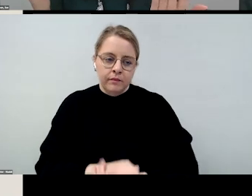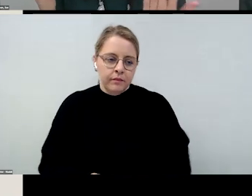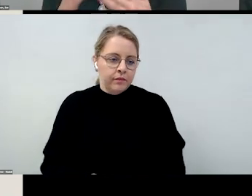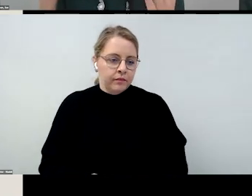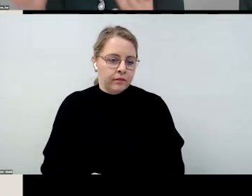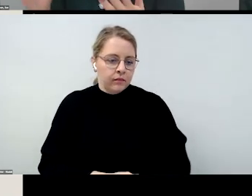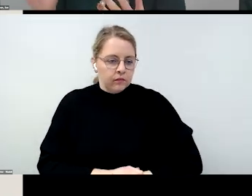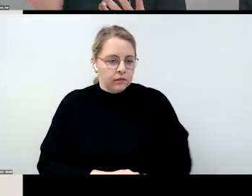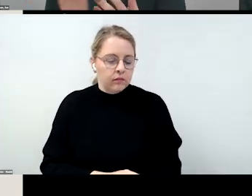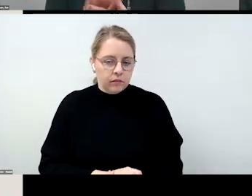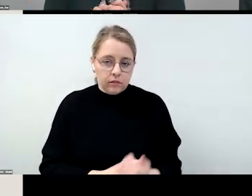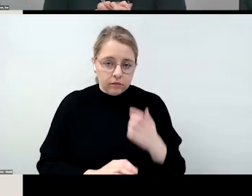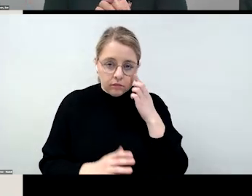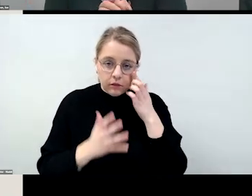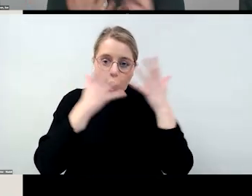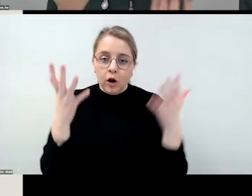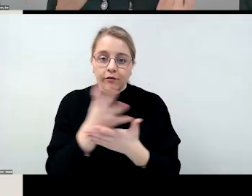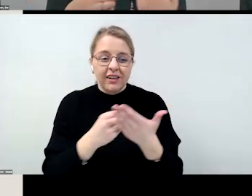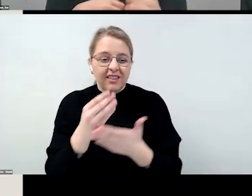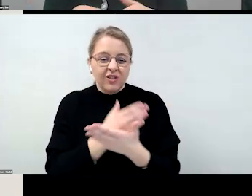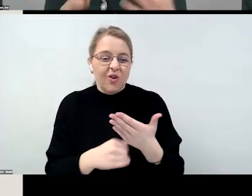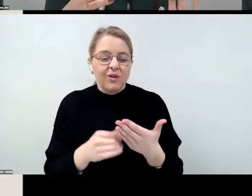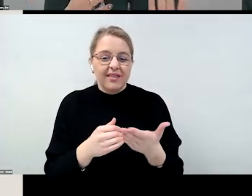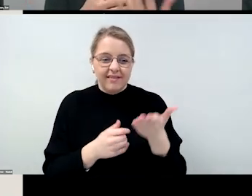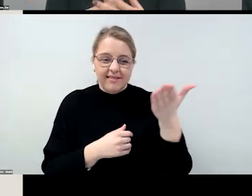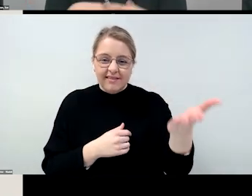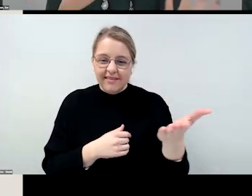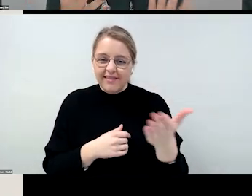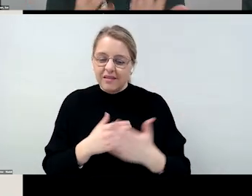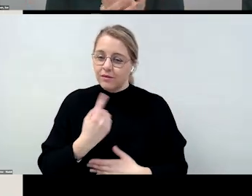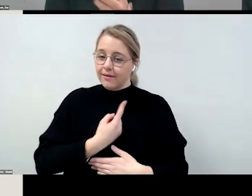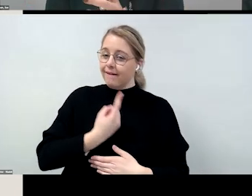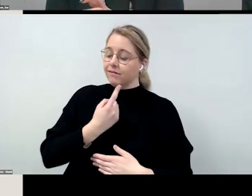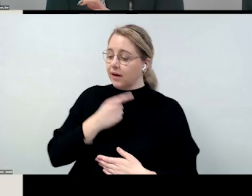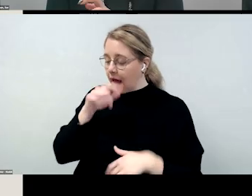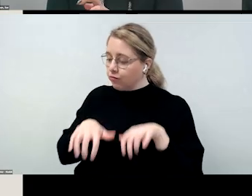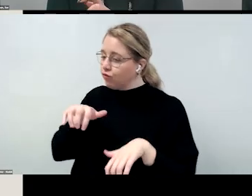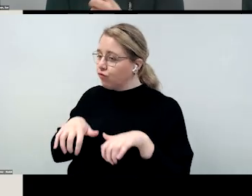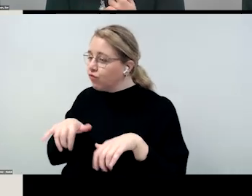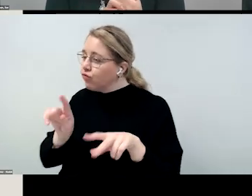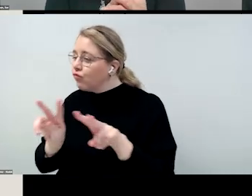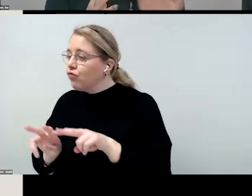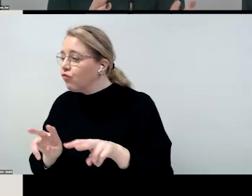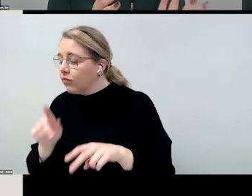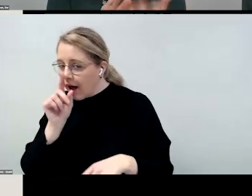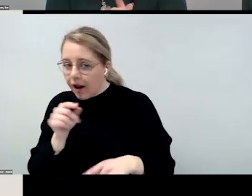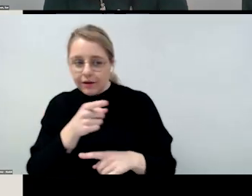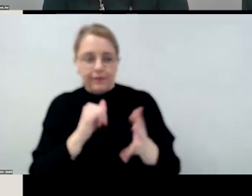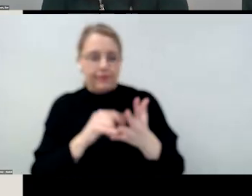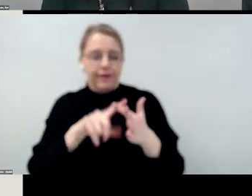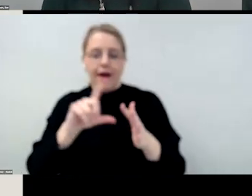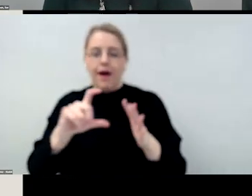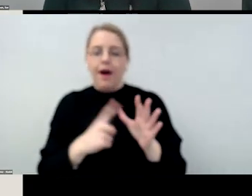There's also a lot of resources out there to use at a more individual level or relational level. So here we have SECA,